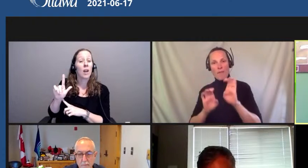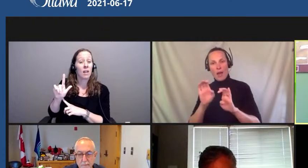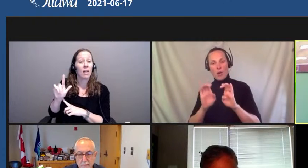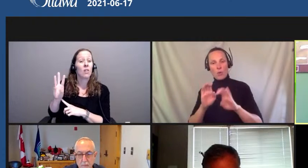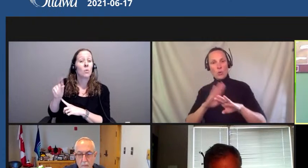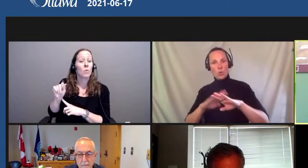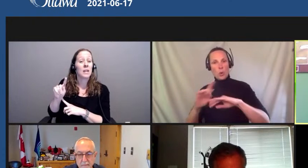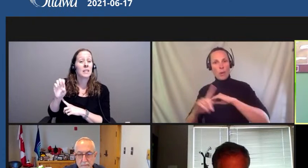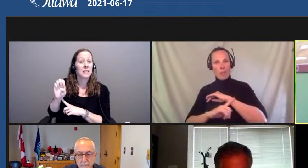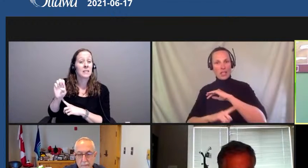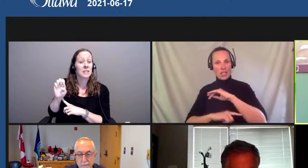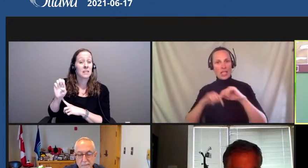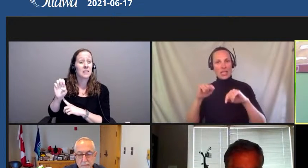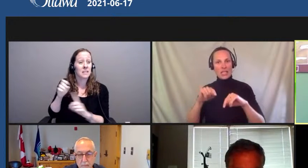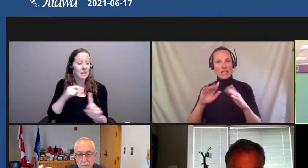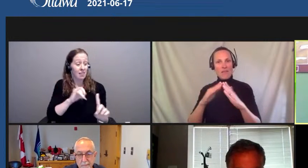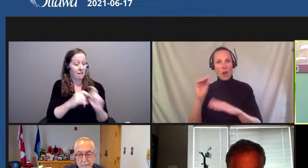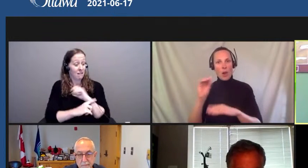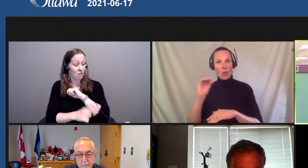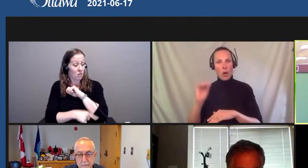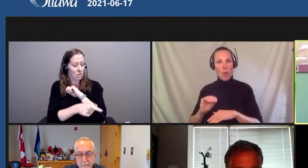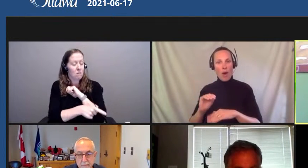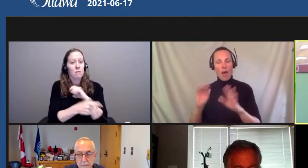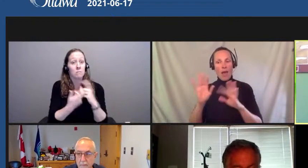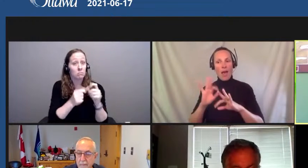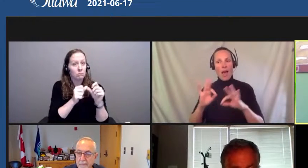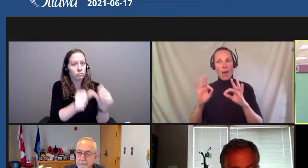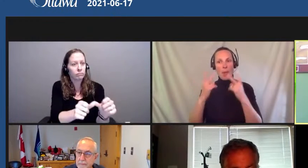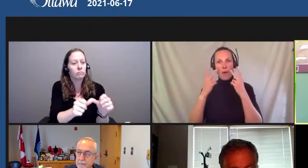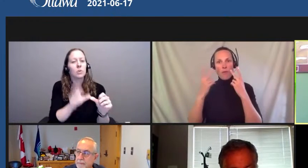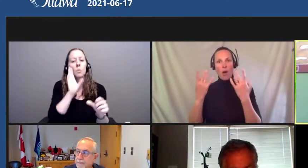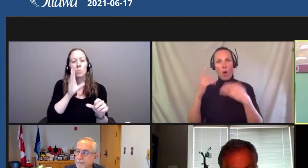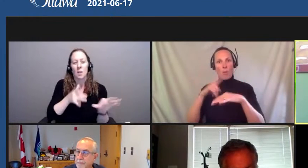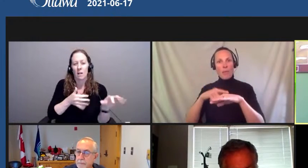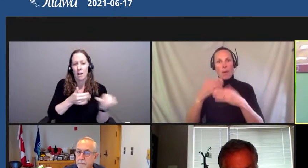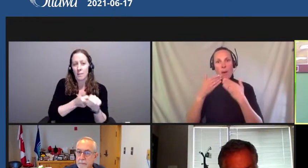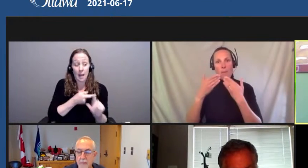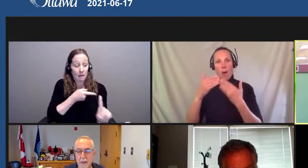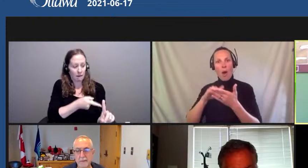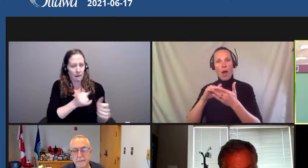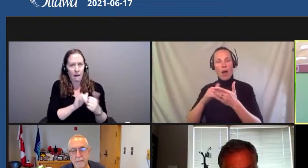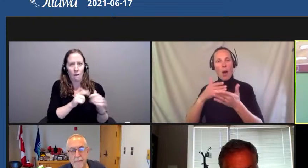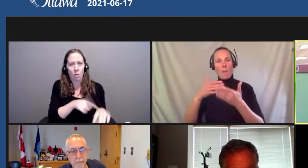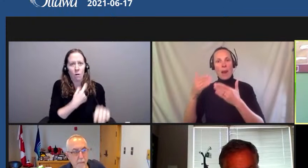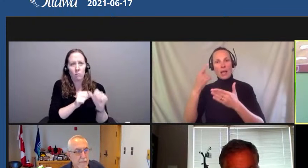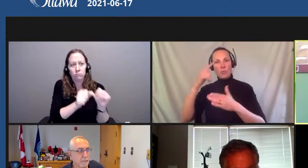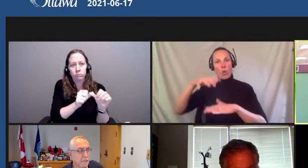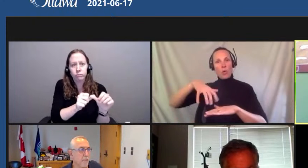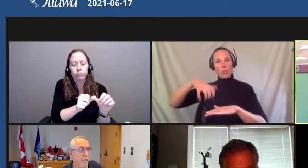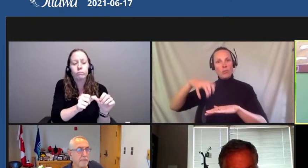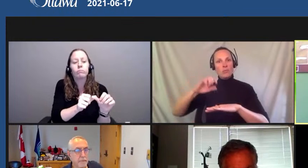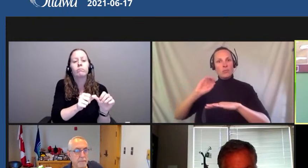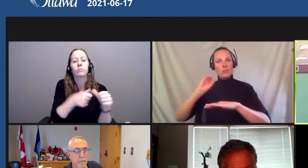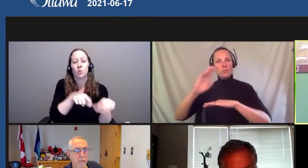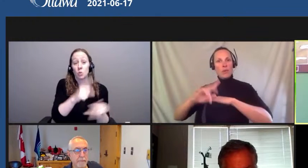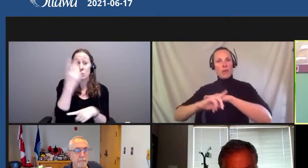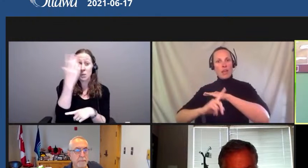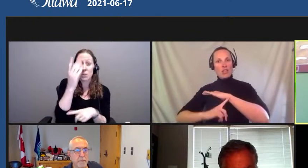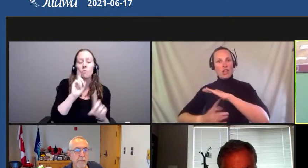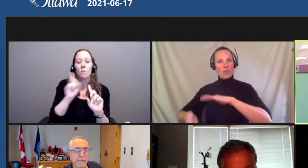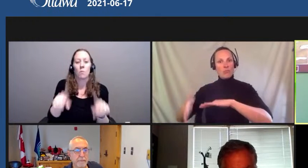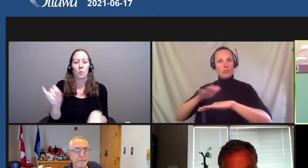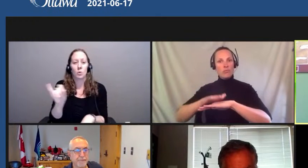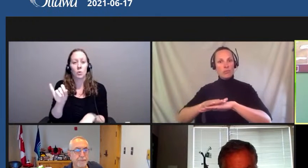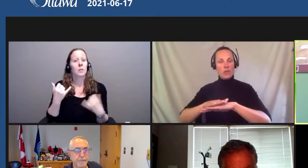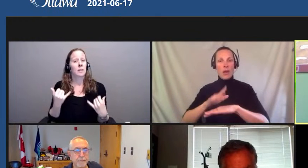landfill. We'll receive an update today on the life of the landfill during this presentation and in the report. Today's